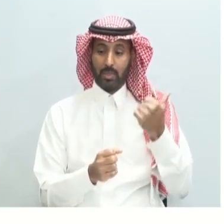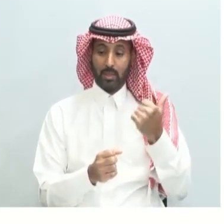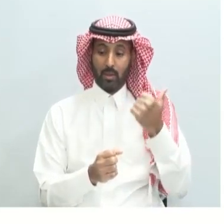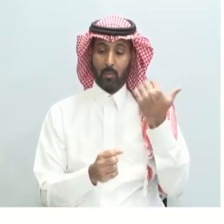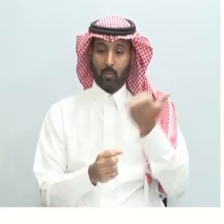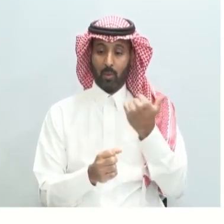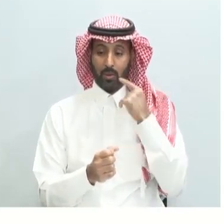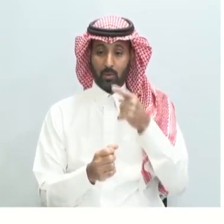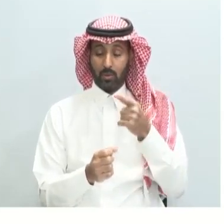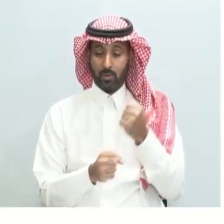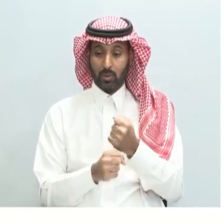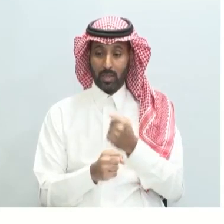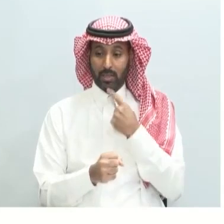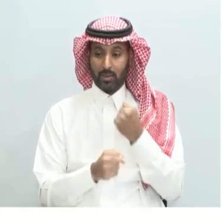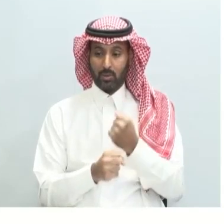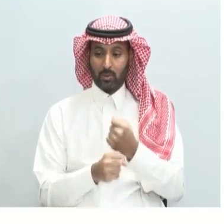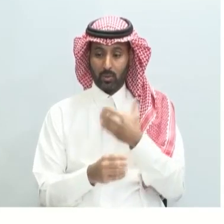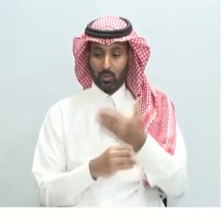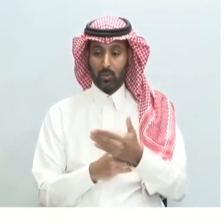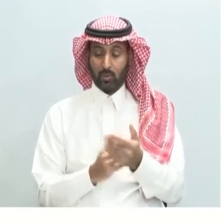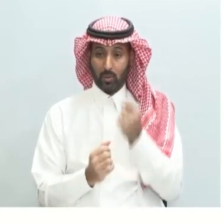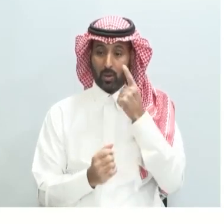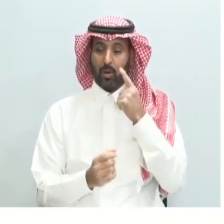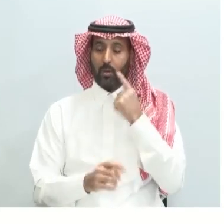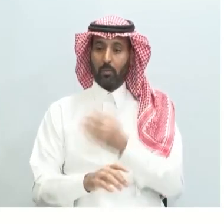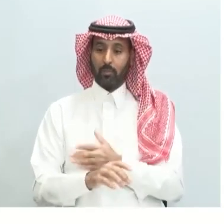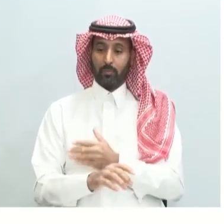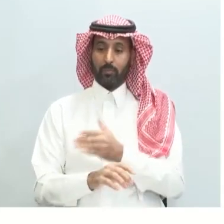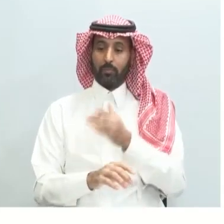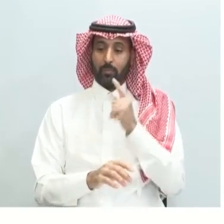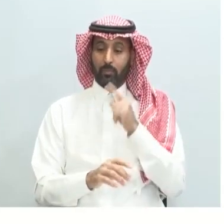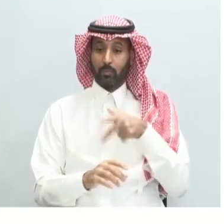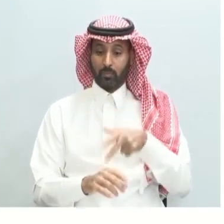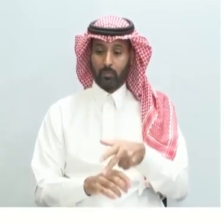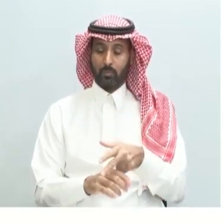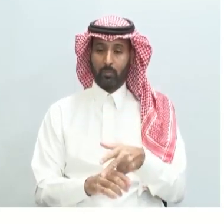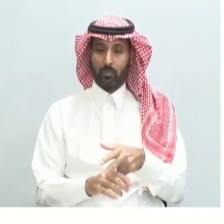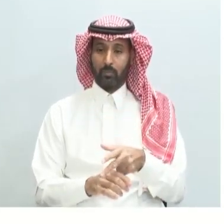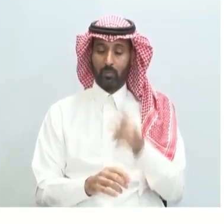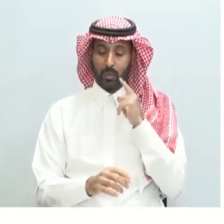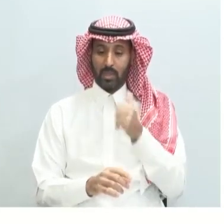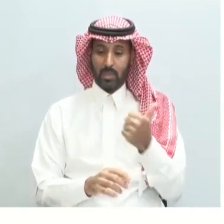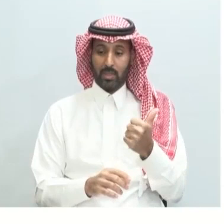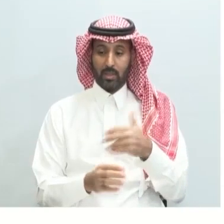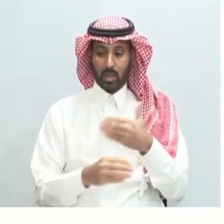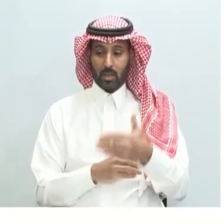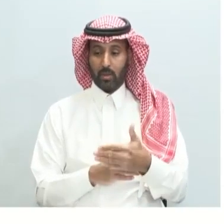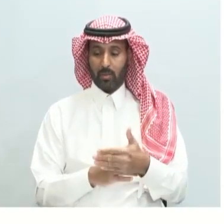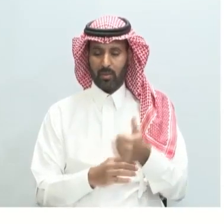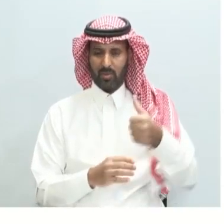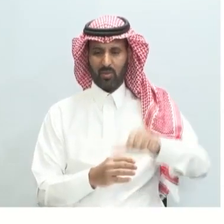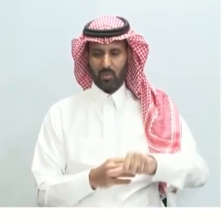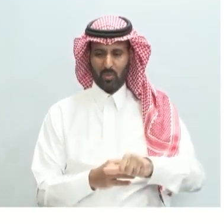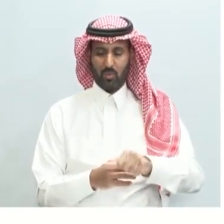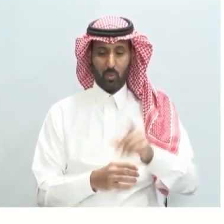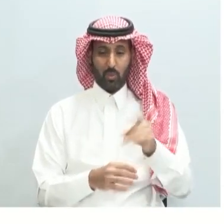things that we need to do if we got up early in bed, and also six other bad things that